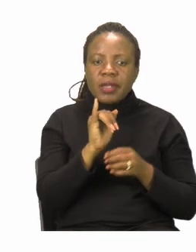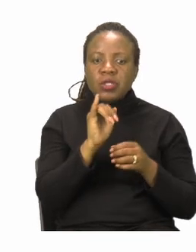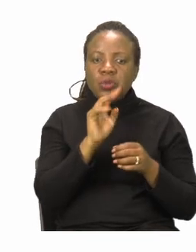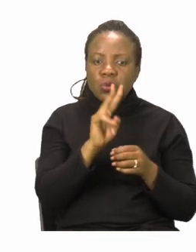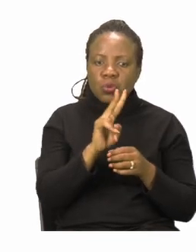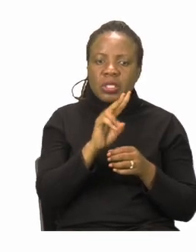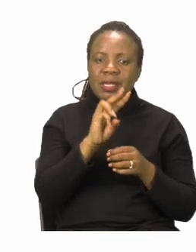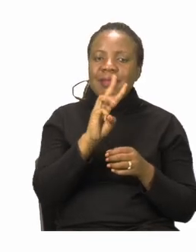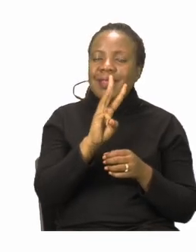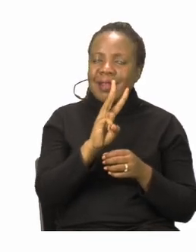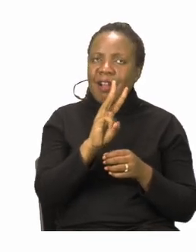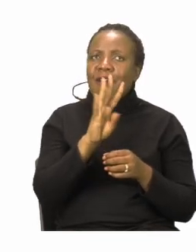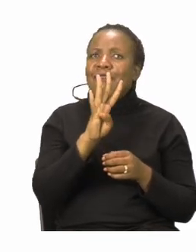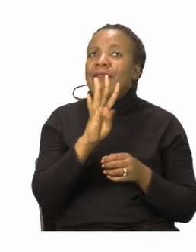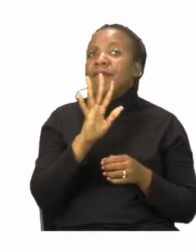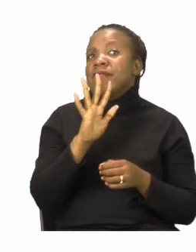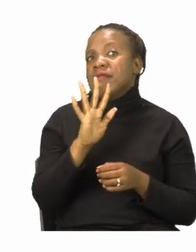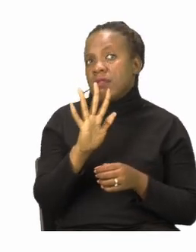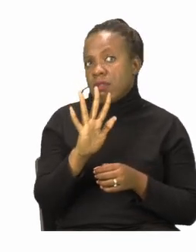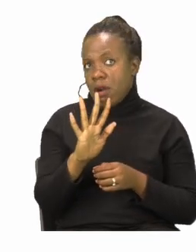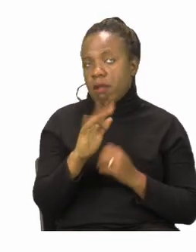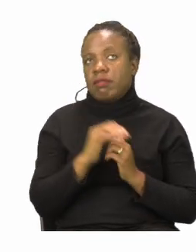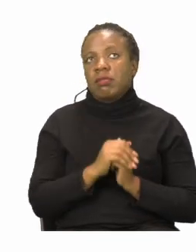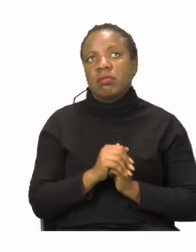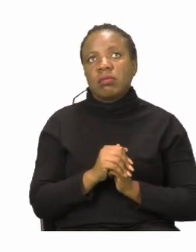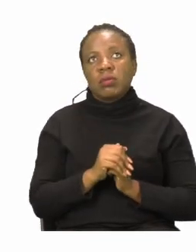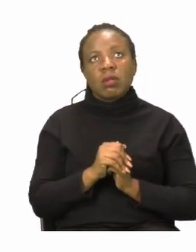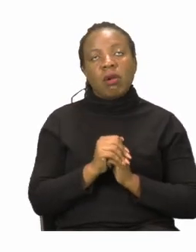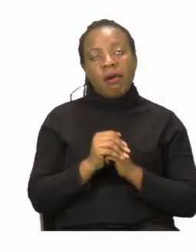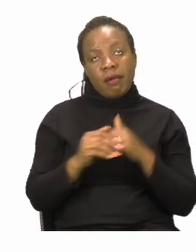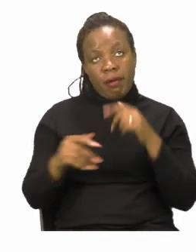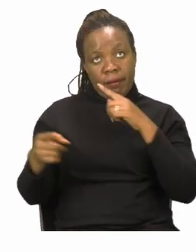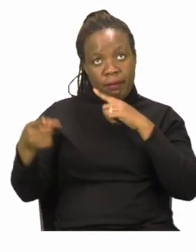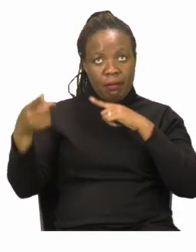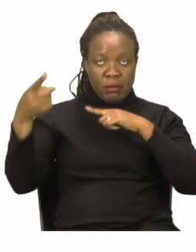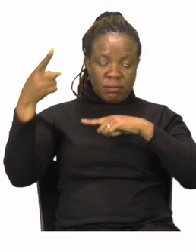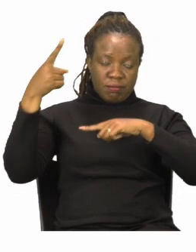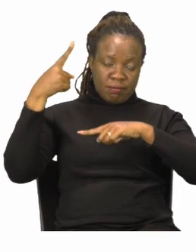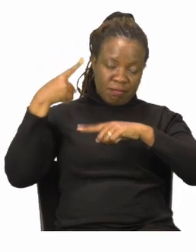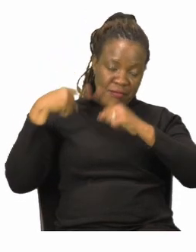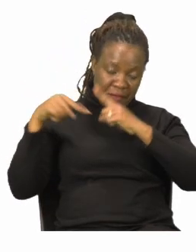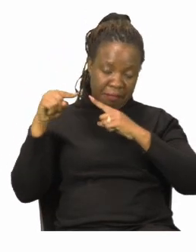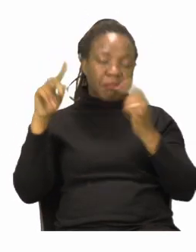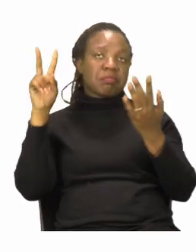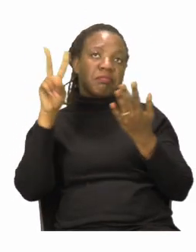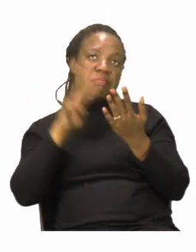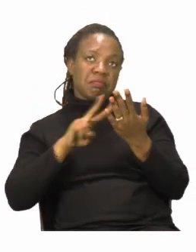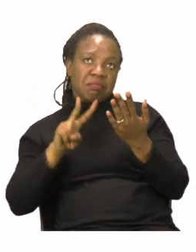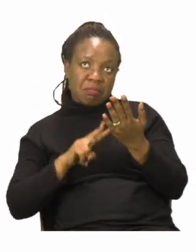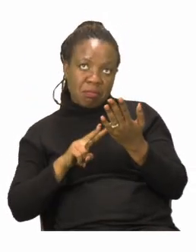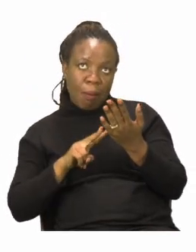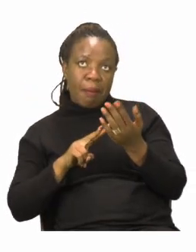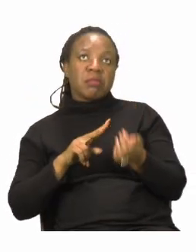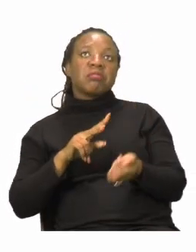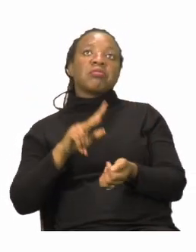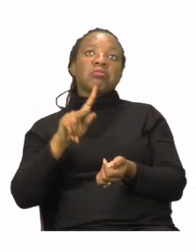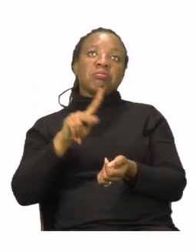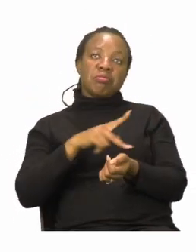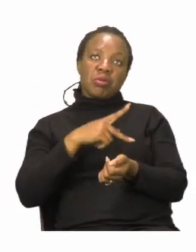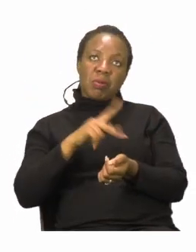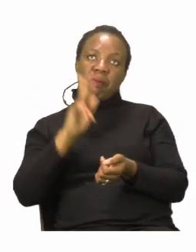Okay, now let's quickly go back and read the poem one more